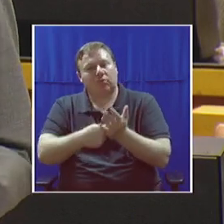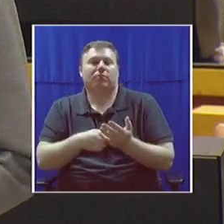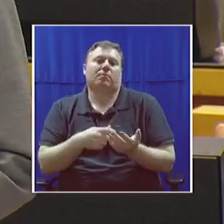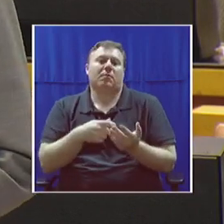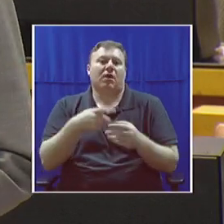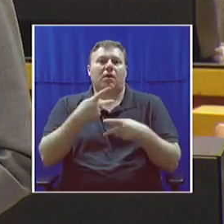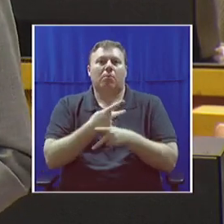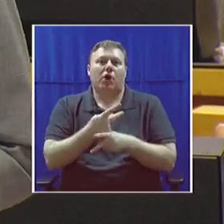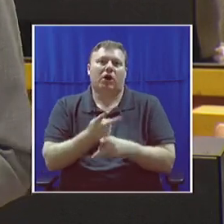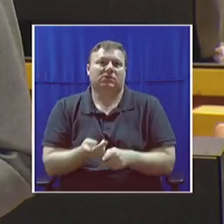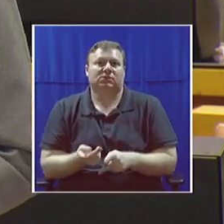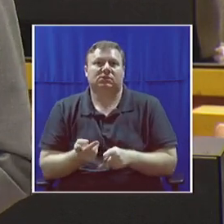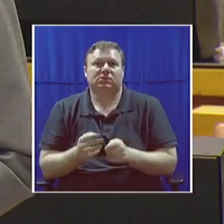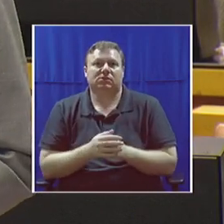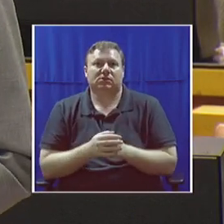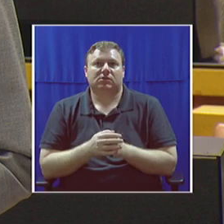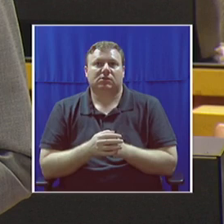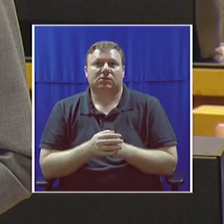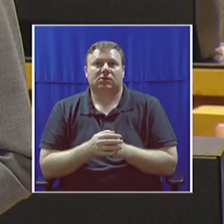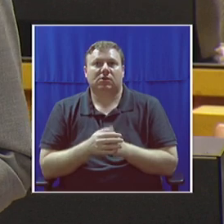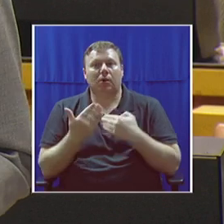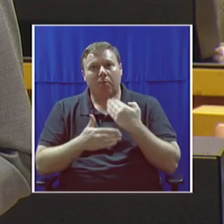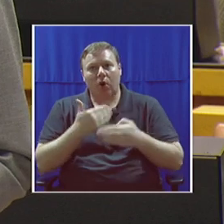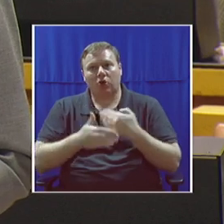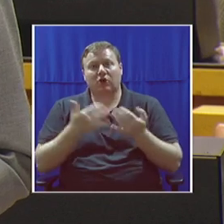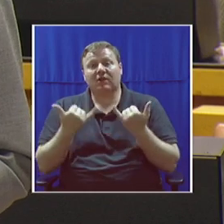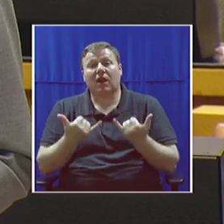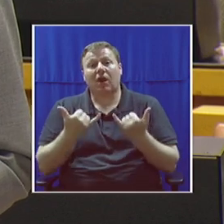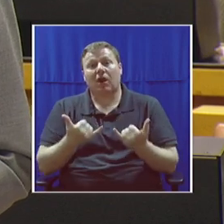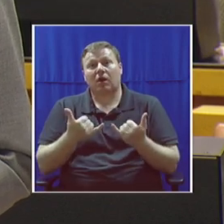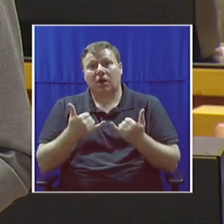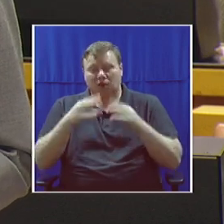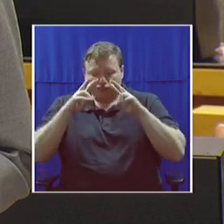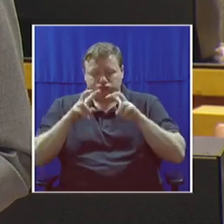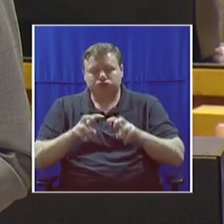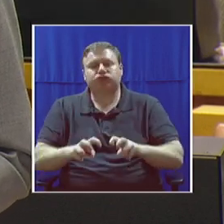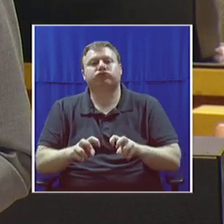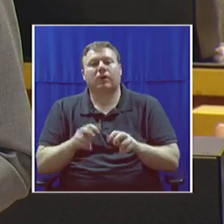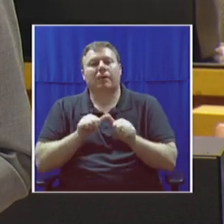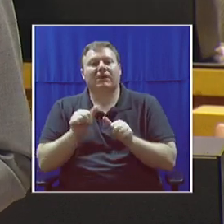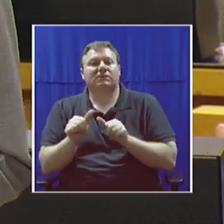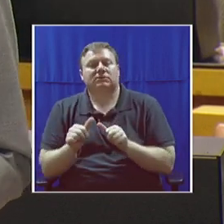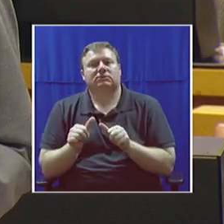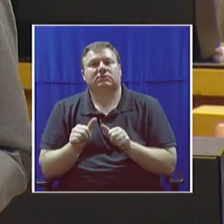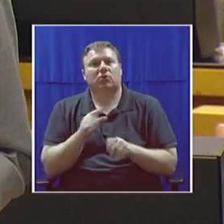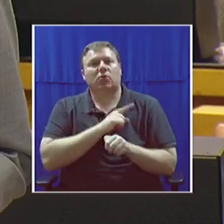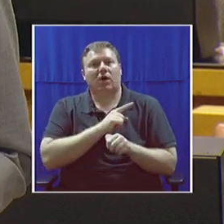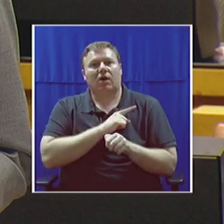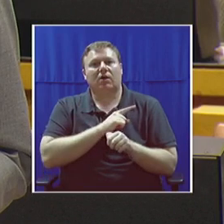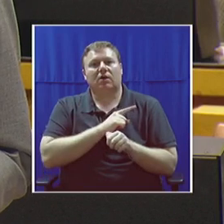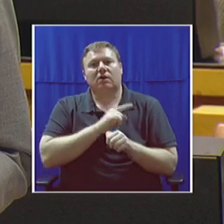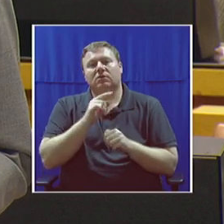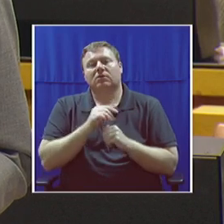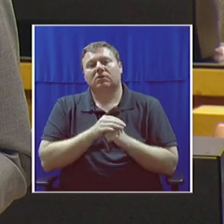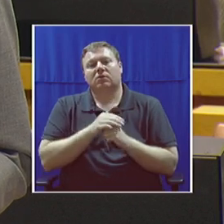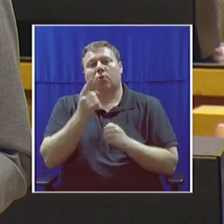products we are in the process of of exploring that option because we think that it is one way in